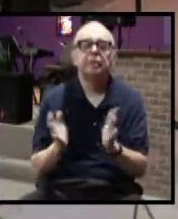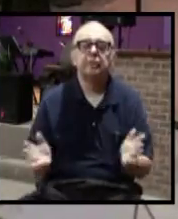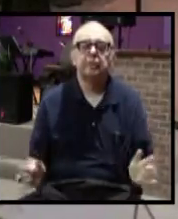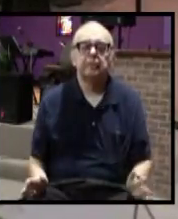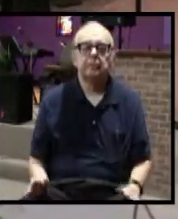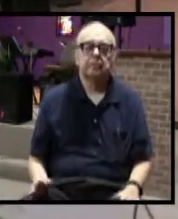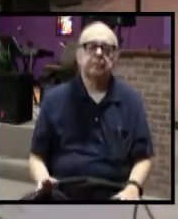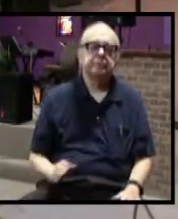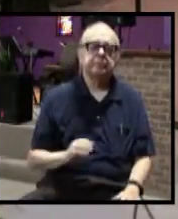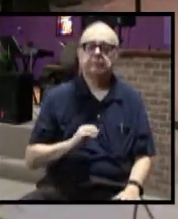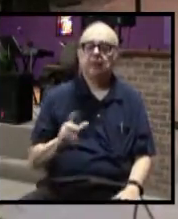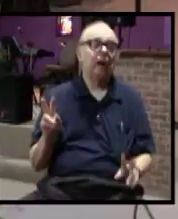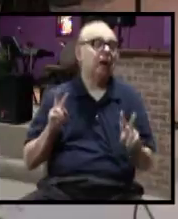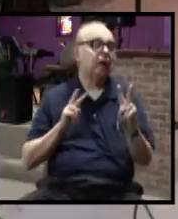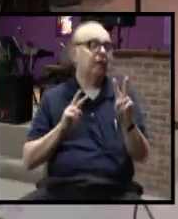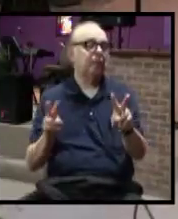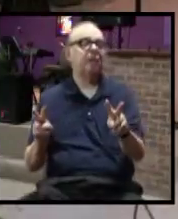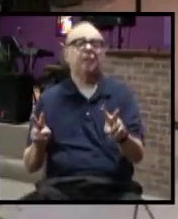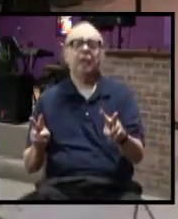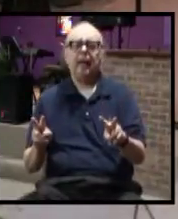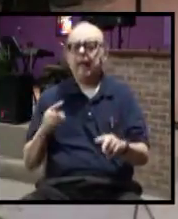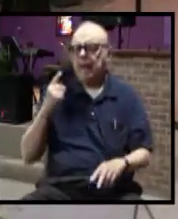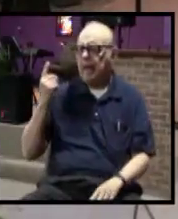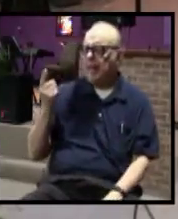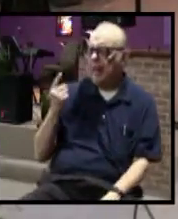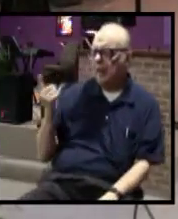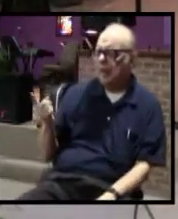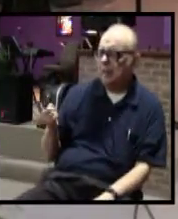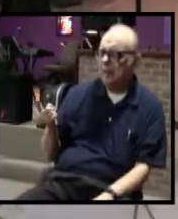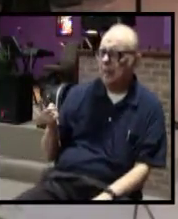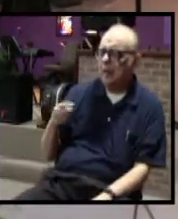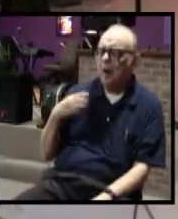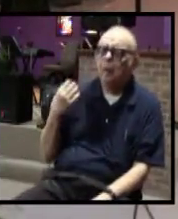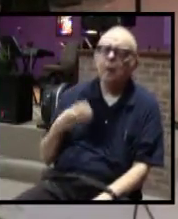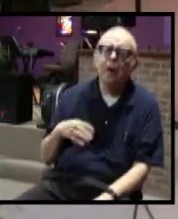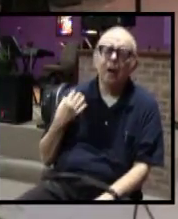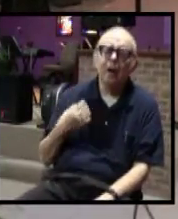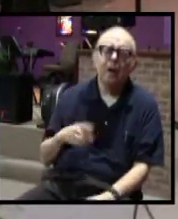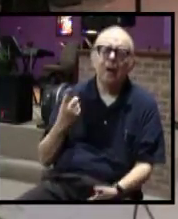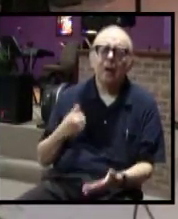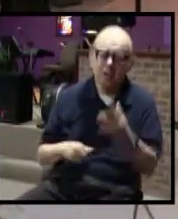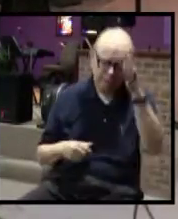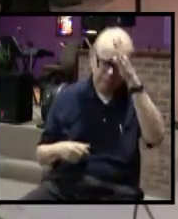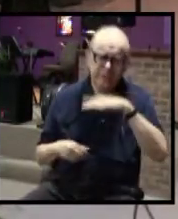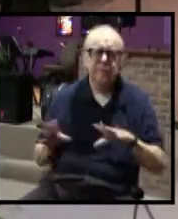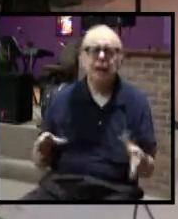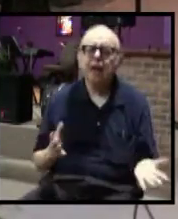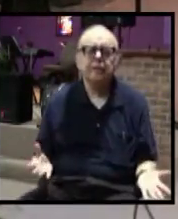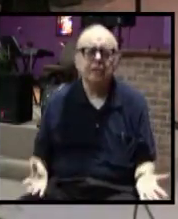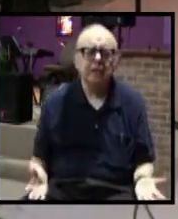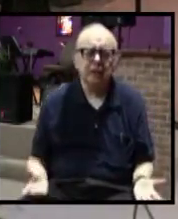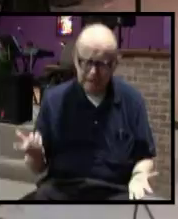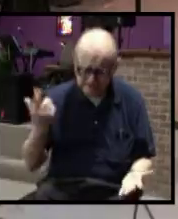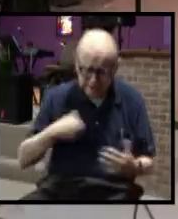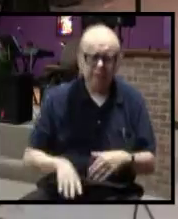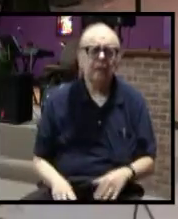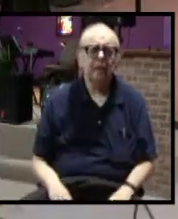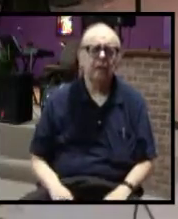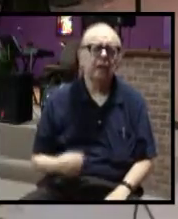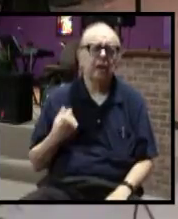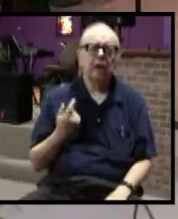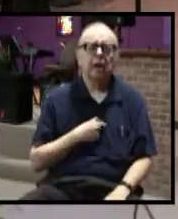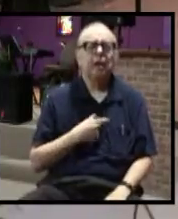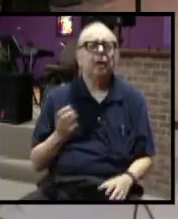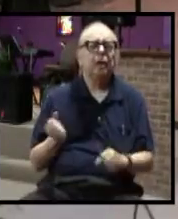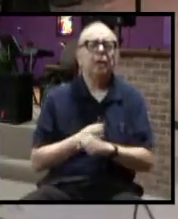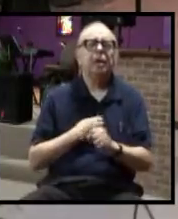following Jesus. And they're all looking at him, and they're thinking, holy moly, what's this dude doing? Coming